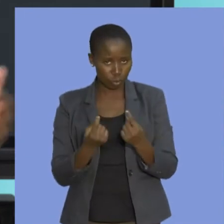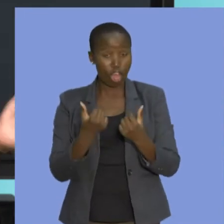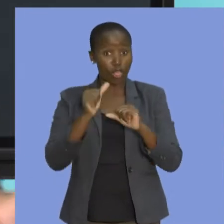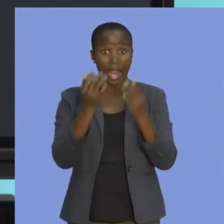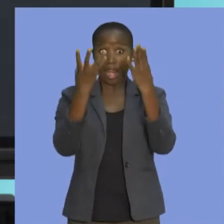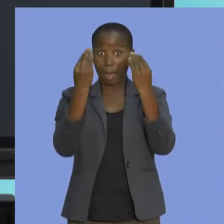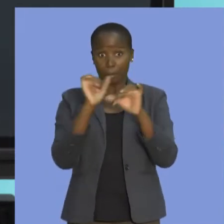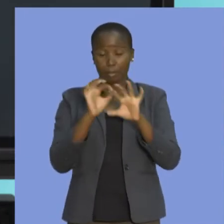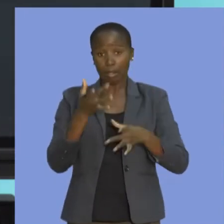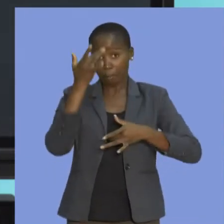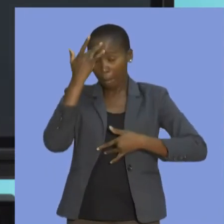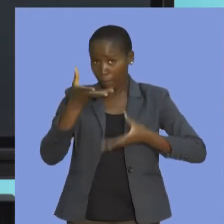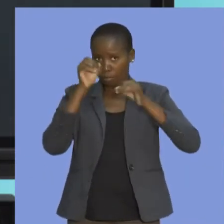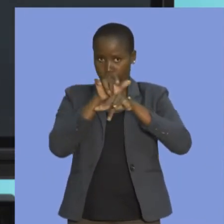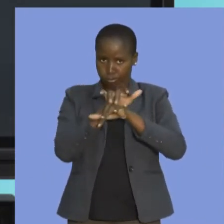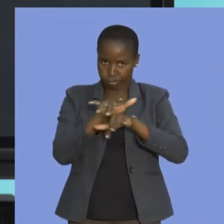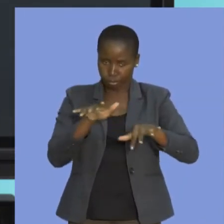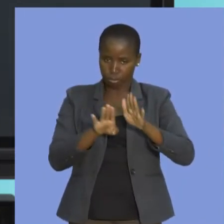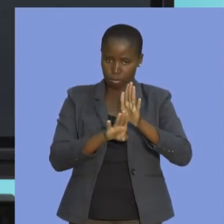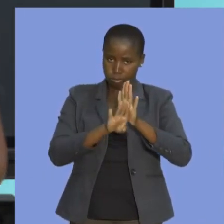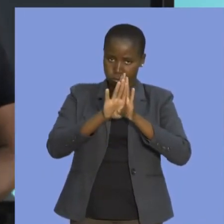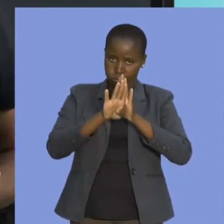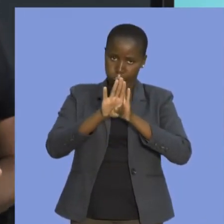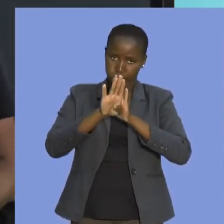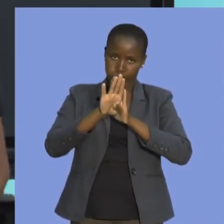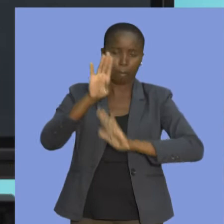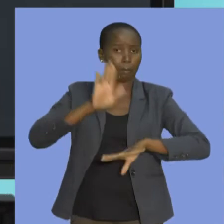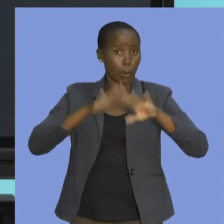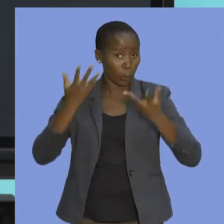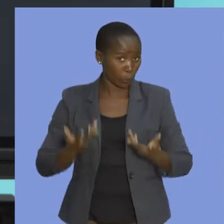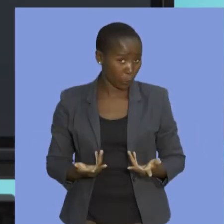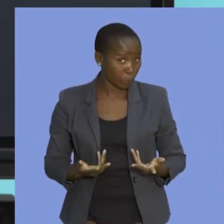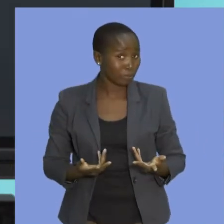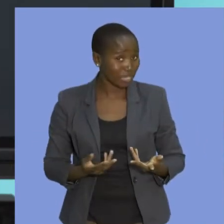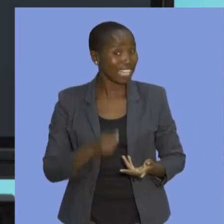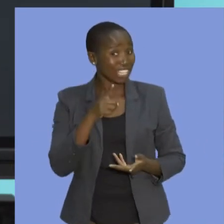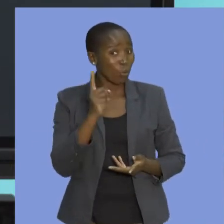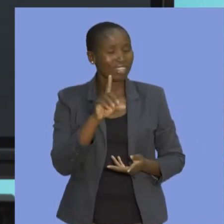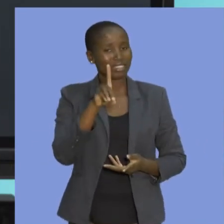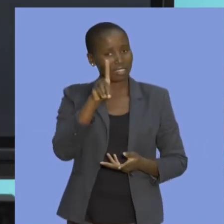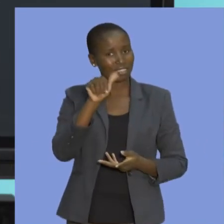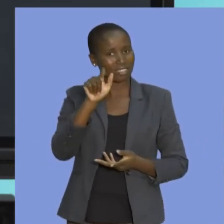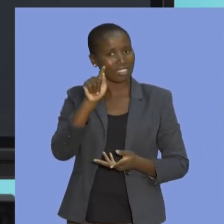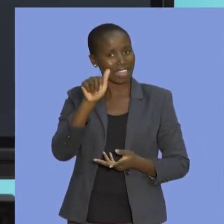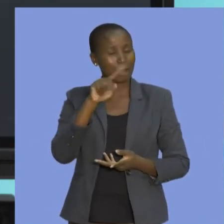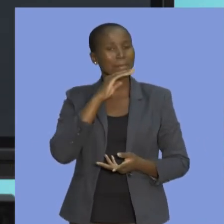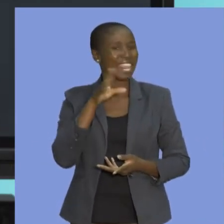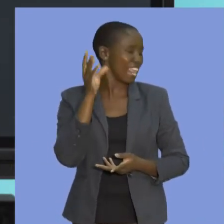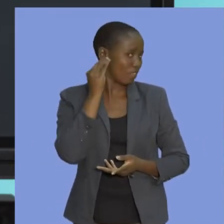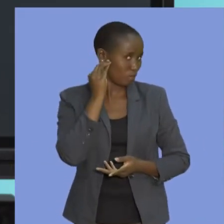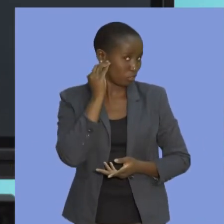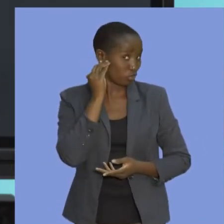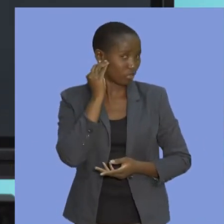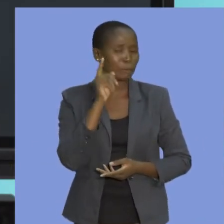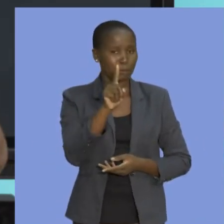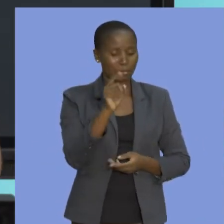started increasing based on the data we observed that, yes, a lockdown can